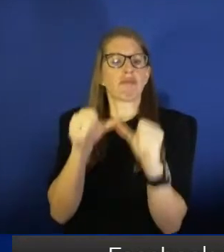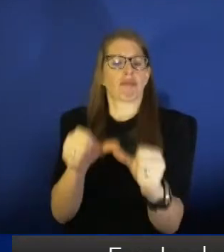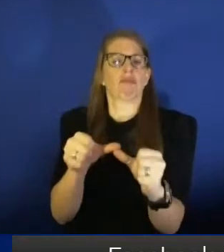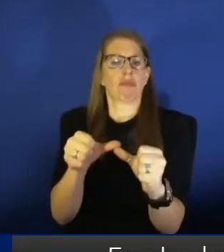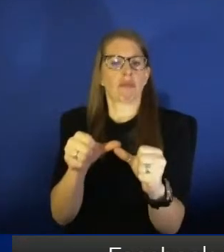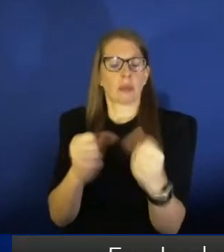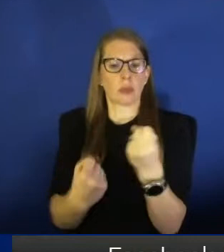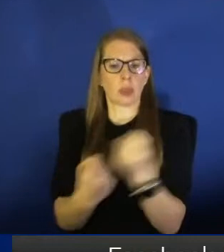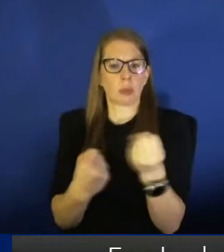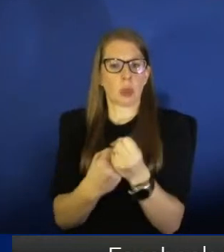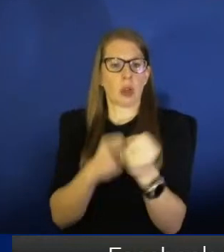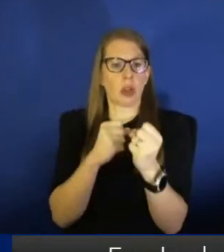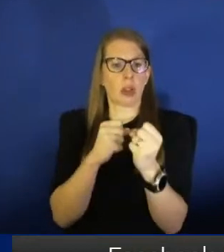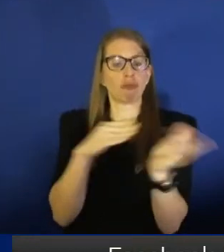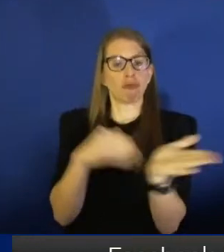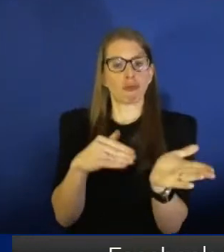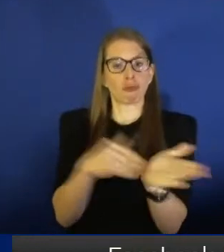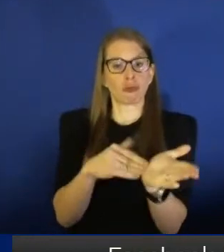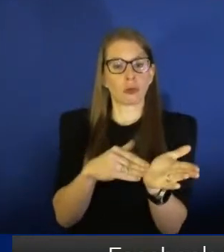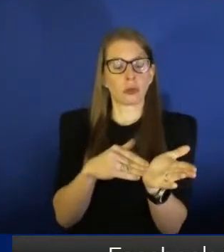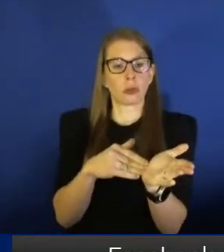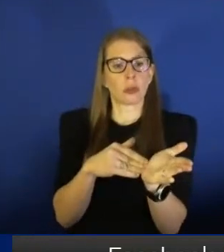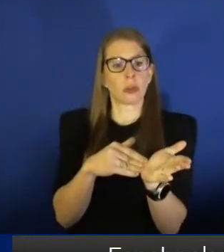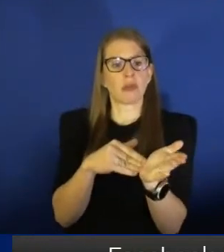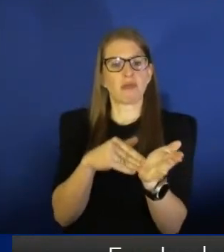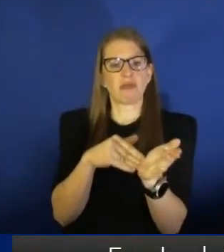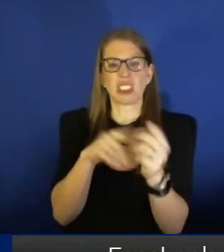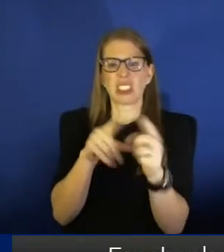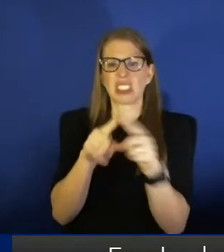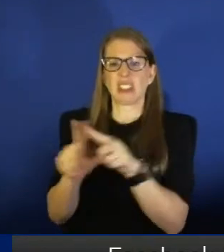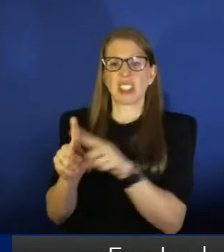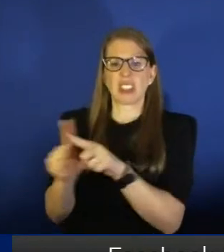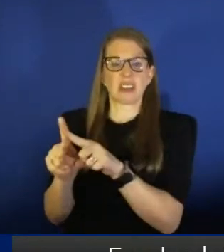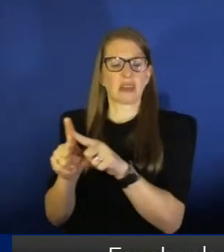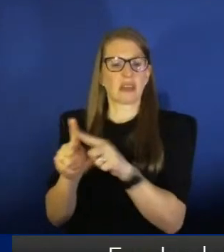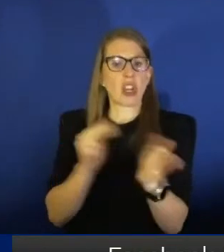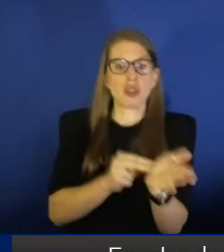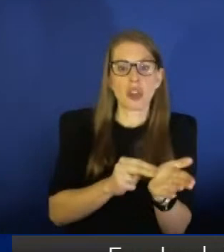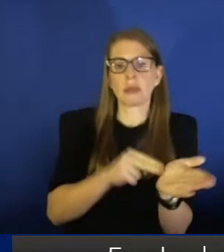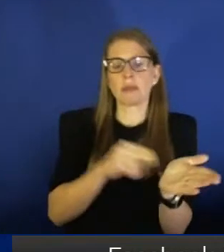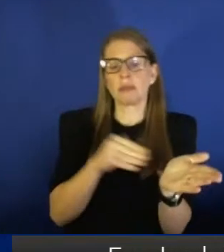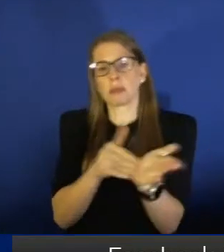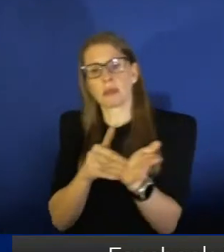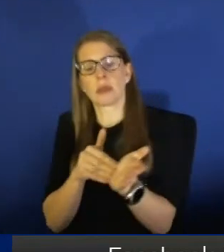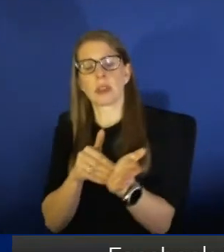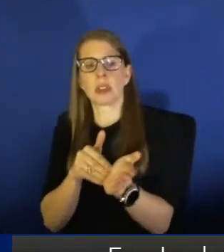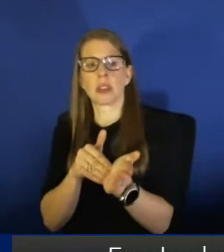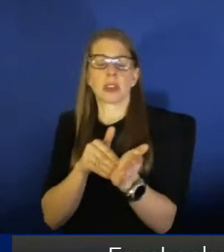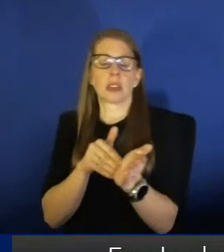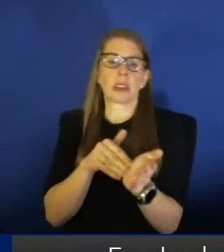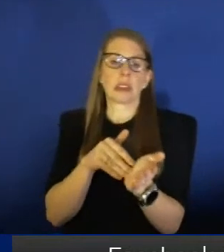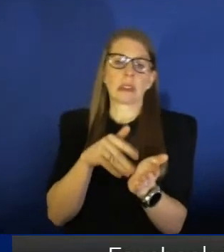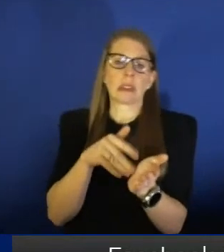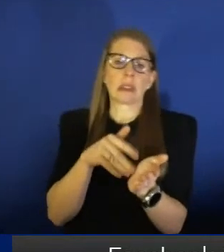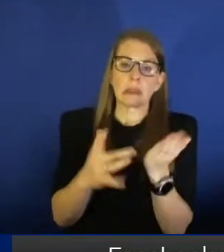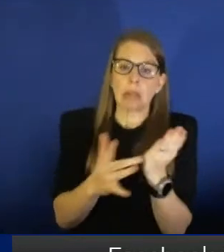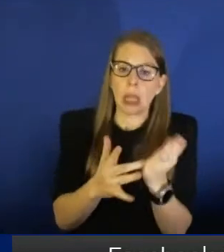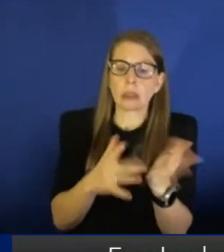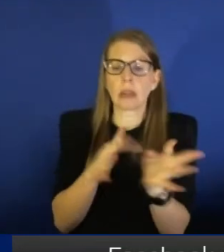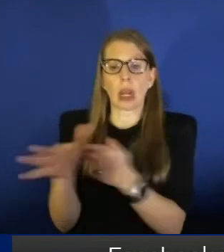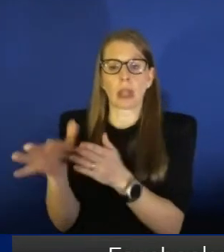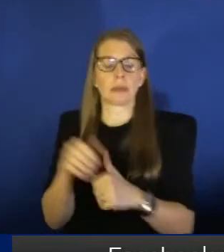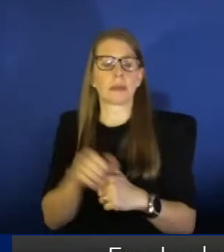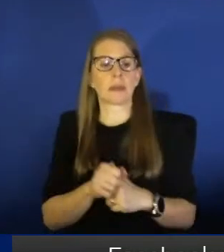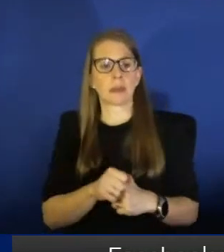support providers, all levels of provider in rural Kansas? One of the issues that affect provider is professional isolation when they